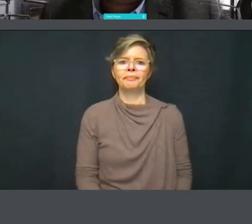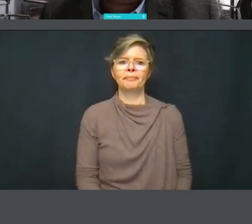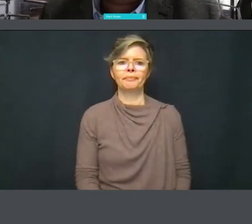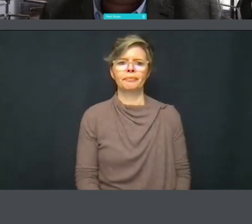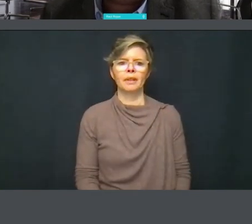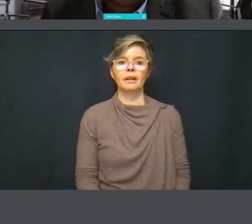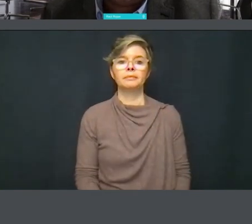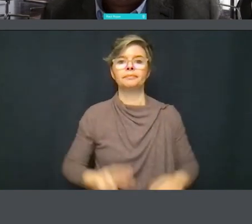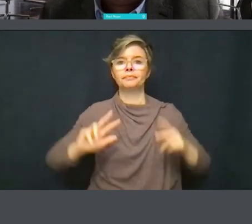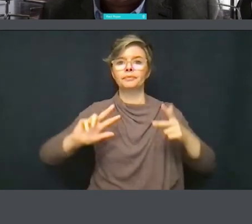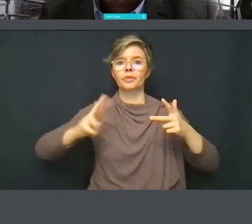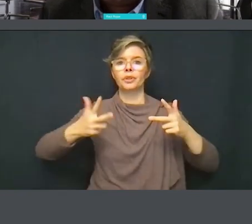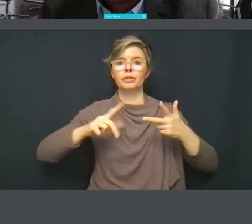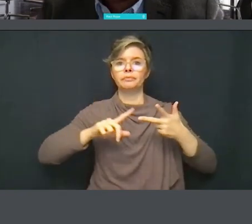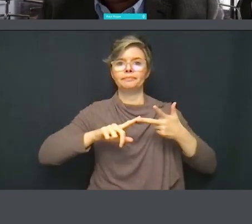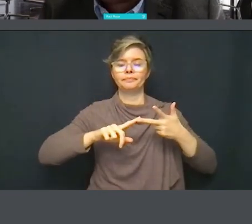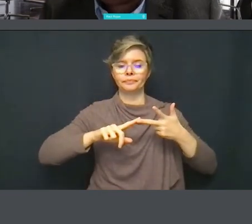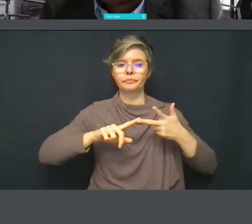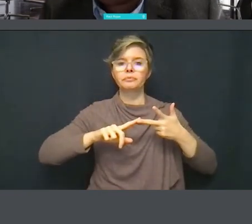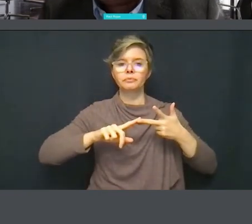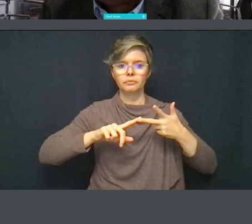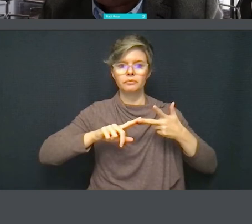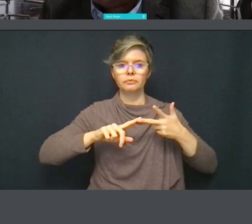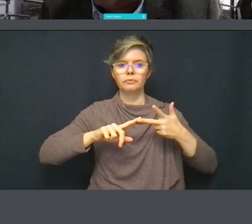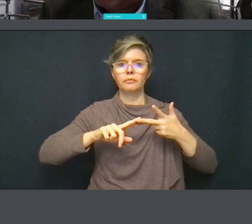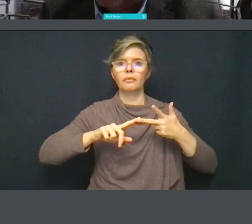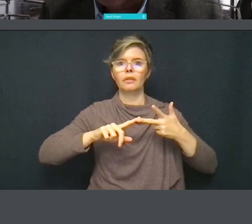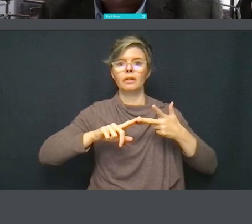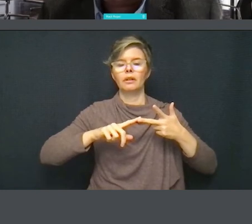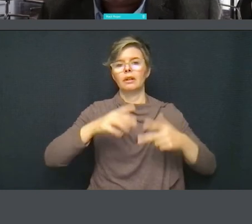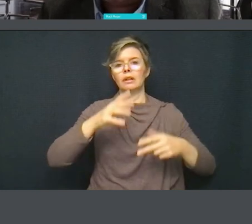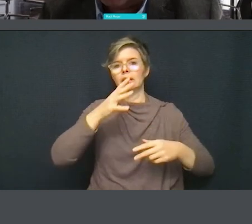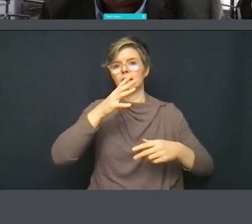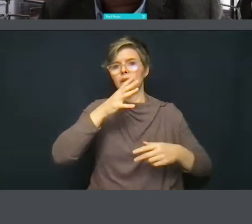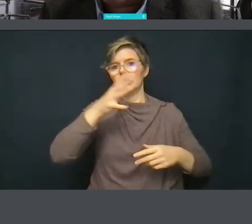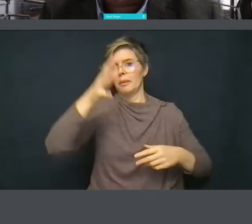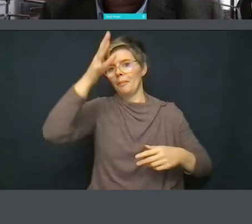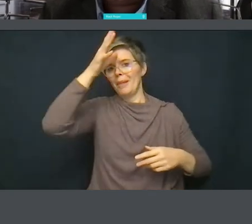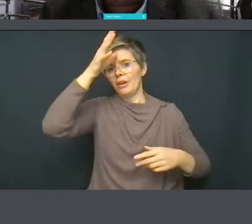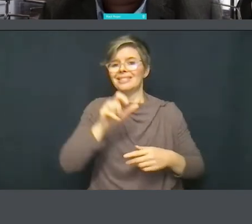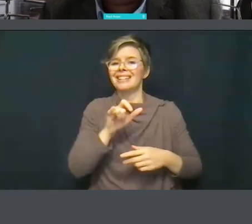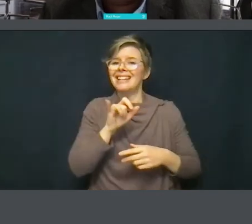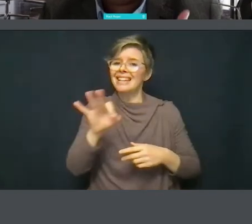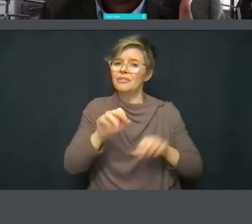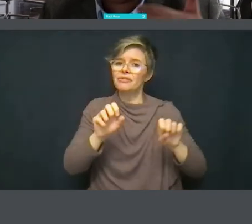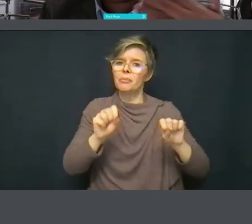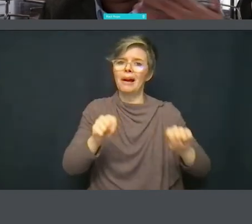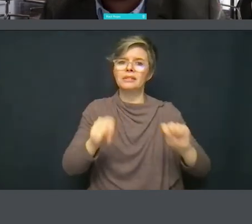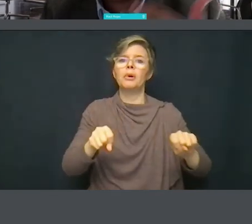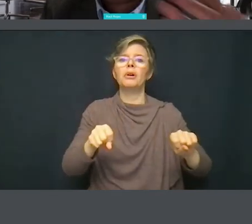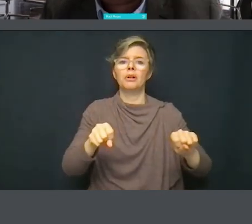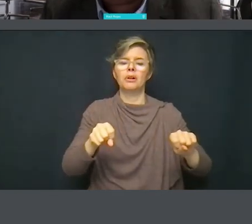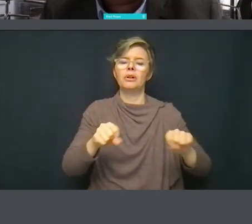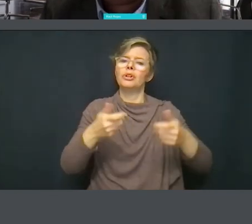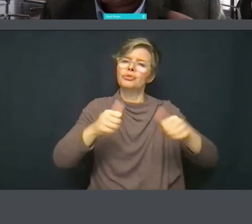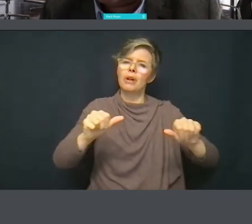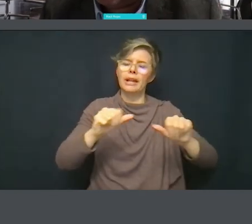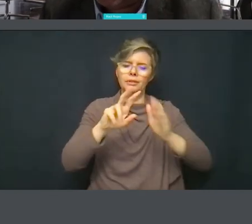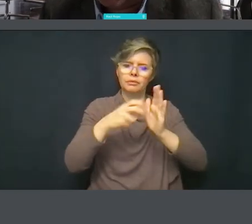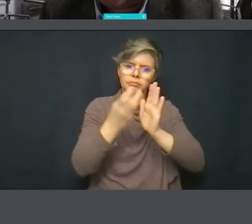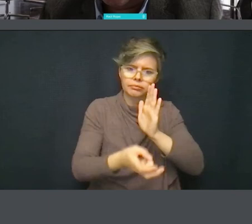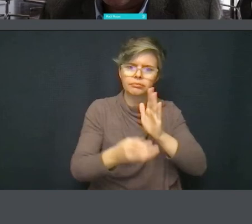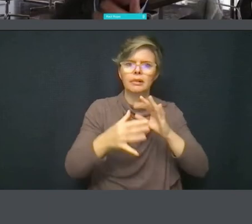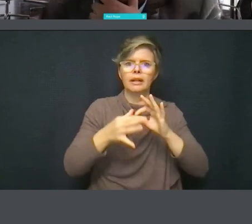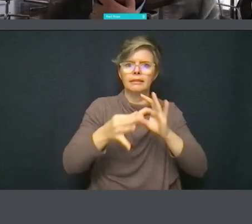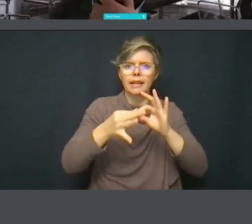And for parents to, as possible, because not all parents have the ability to do this, but whenever possible, try to become as engaged as you can